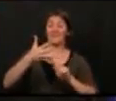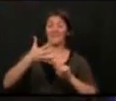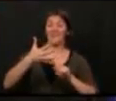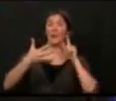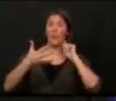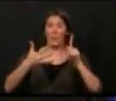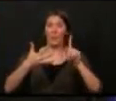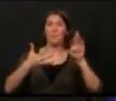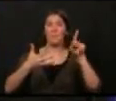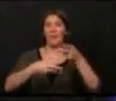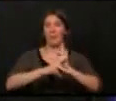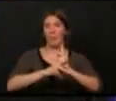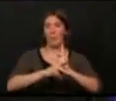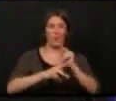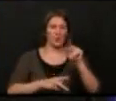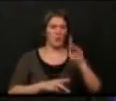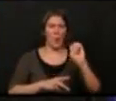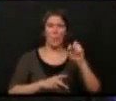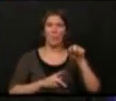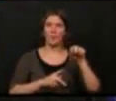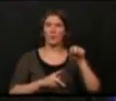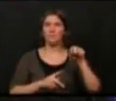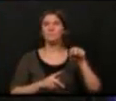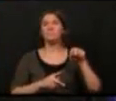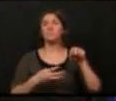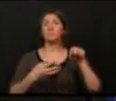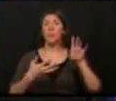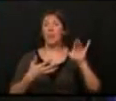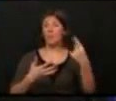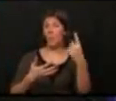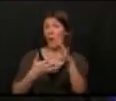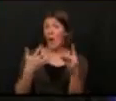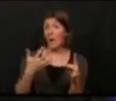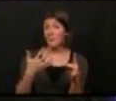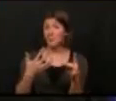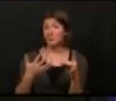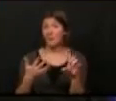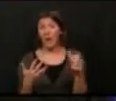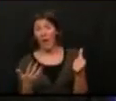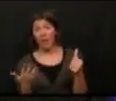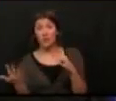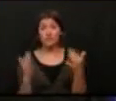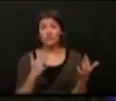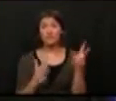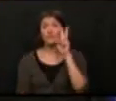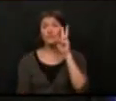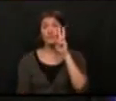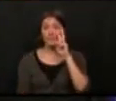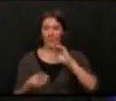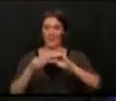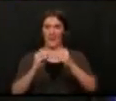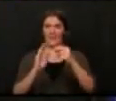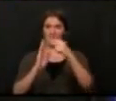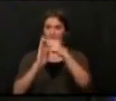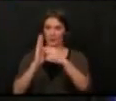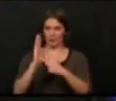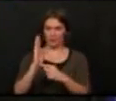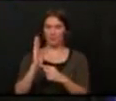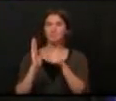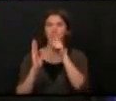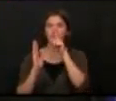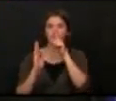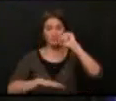with a bank note. It is certainly an option. There are others, and not all the numbers that are here in the general fund